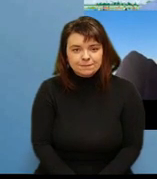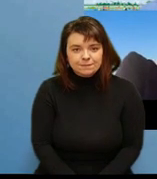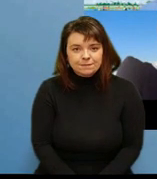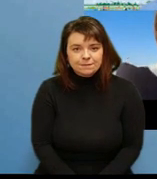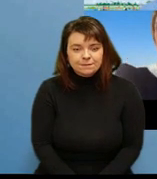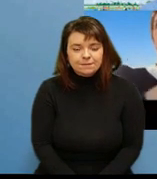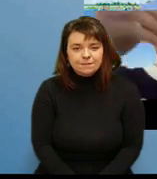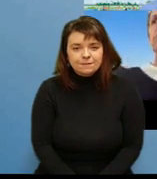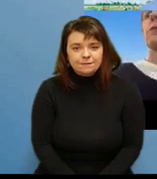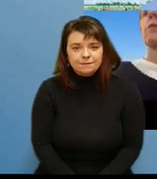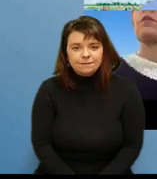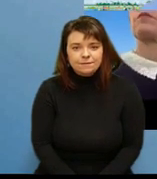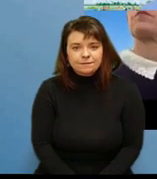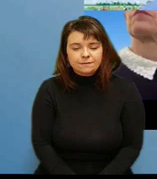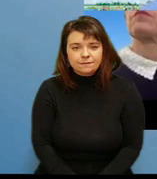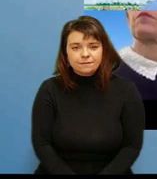40.